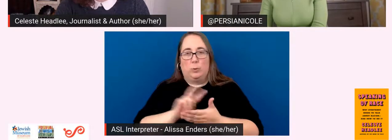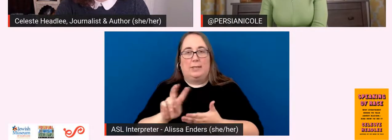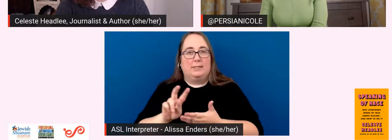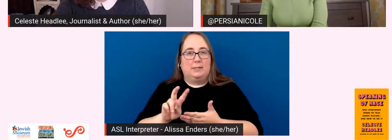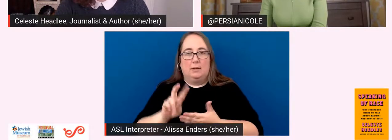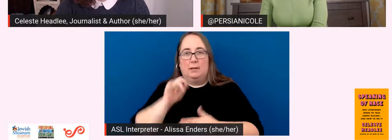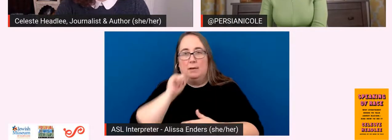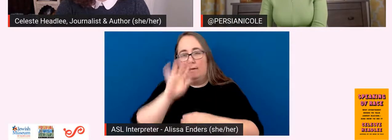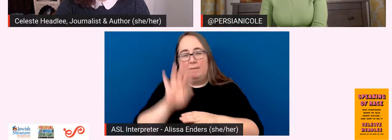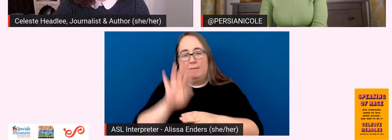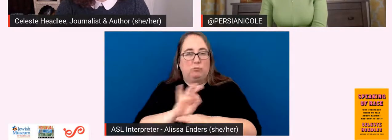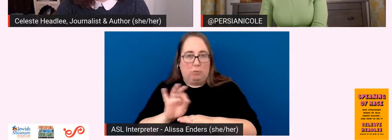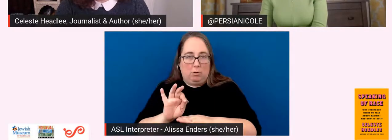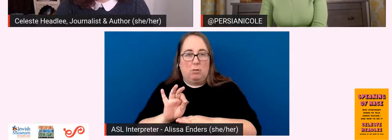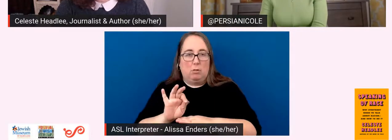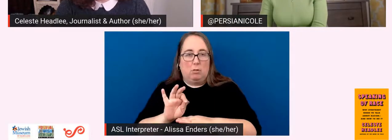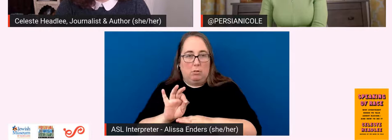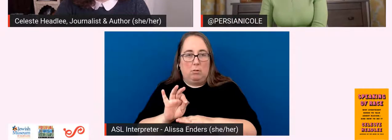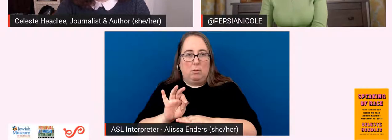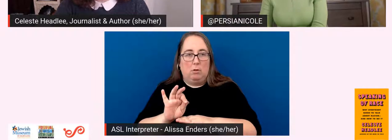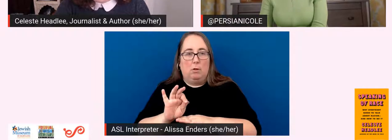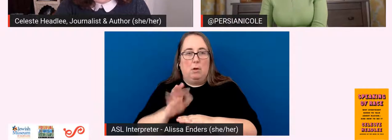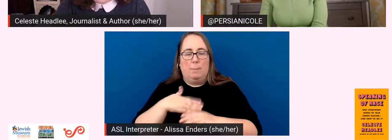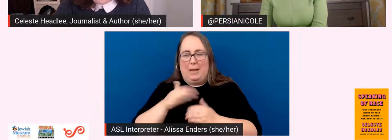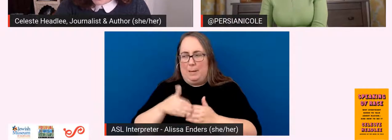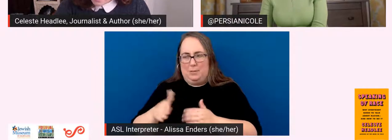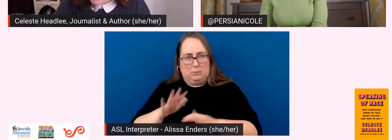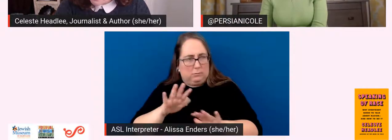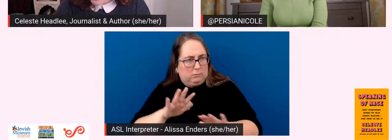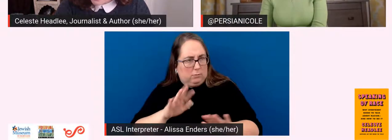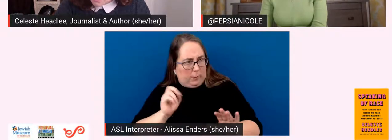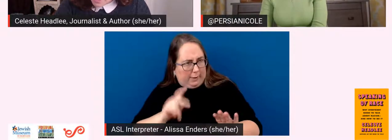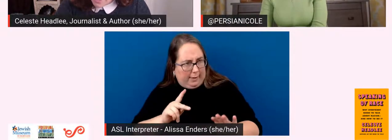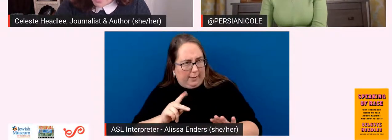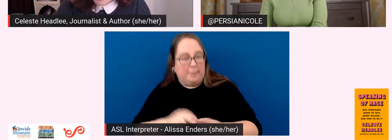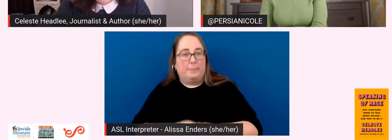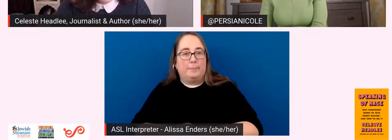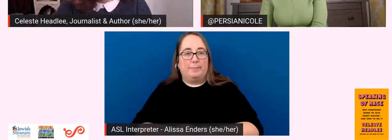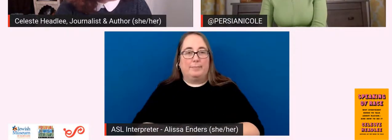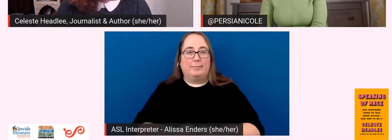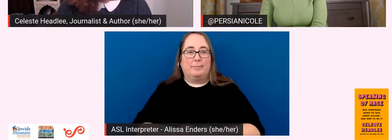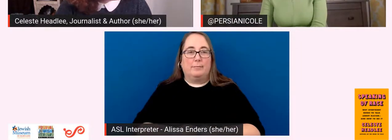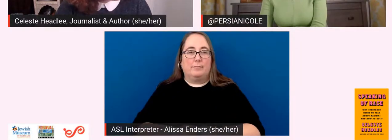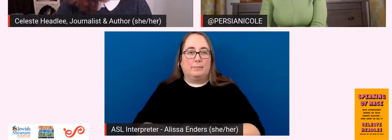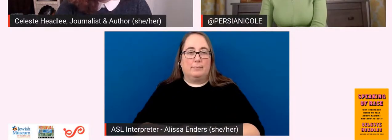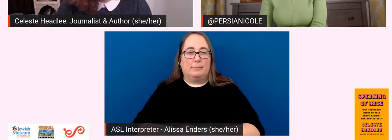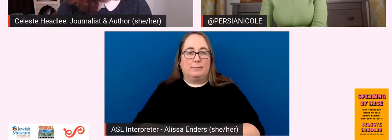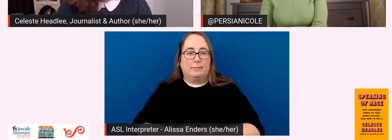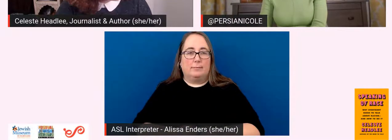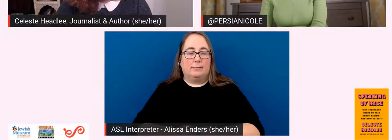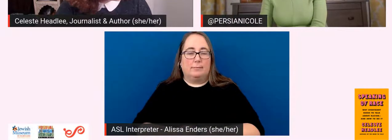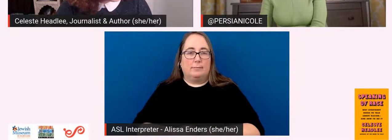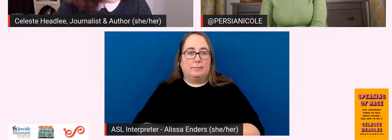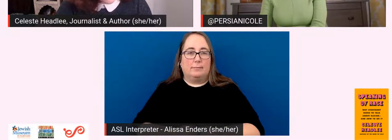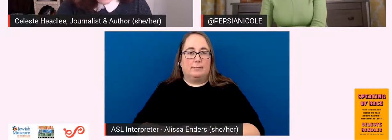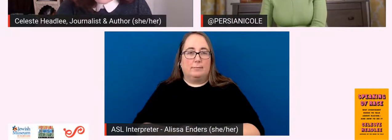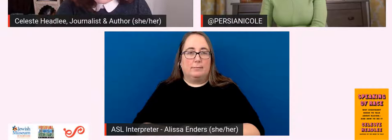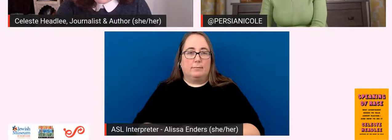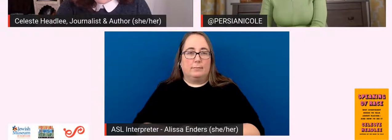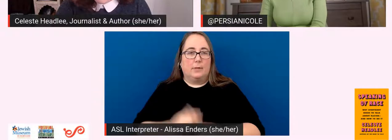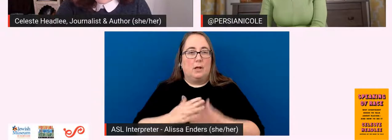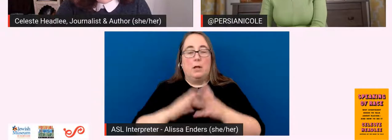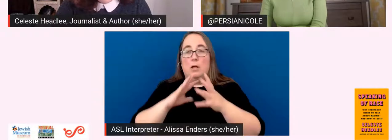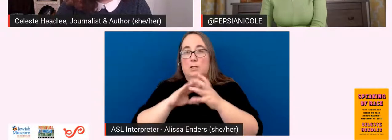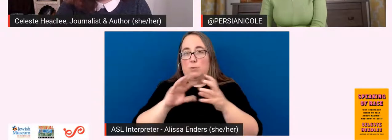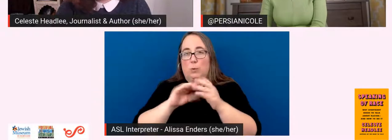not functional. I mean, mm-hmm. I was wrecked. My neighbors were like, are you okay? Yeah. There are some stories I tell